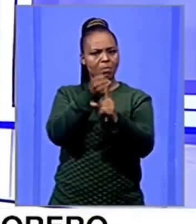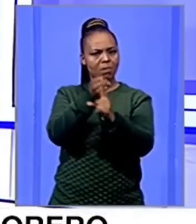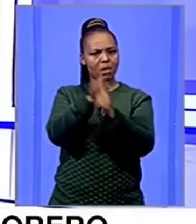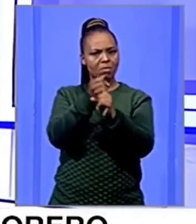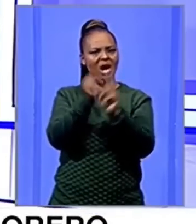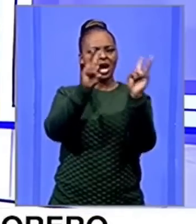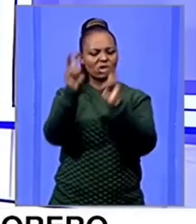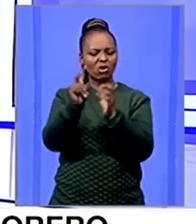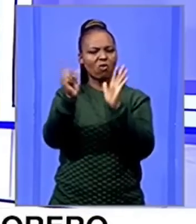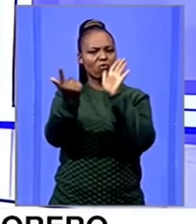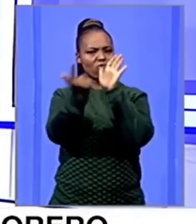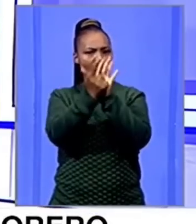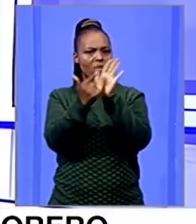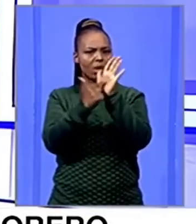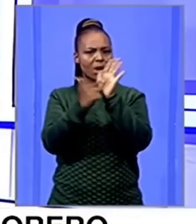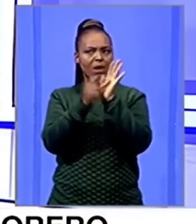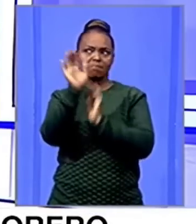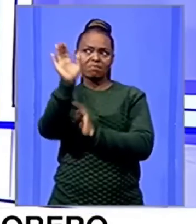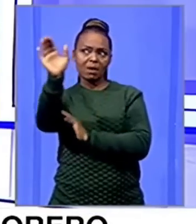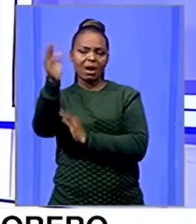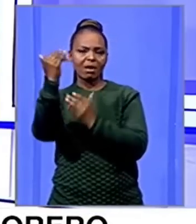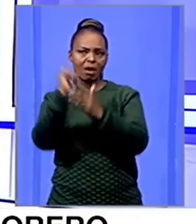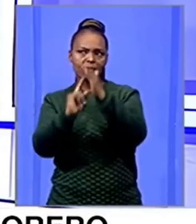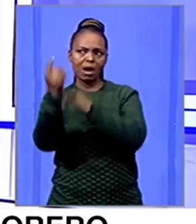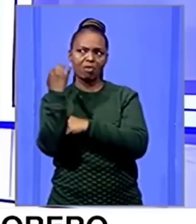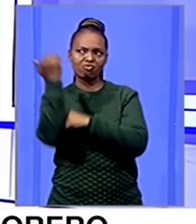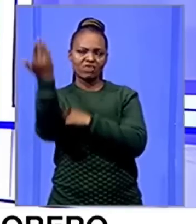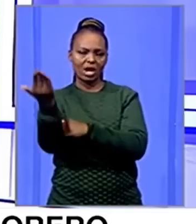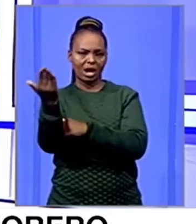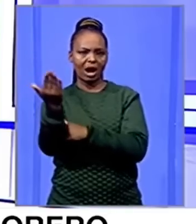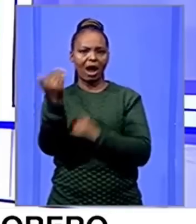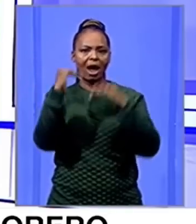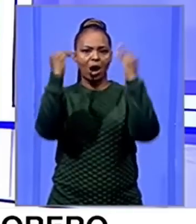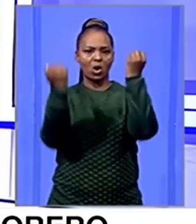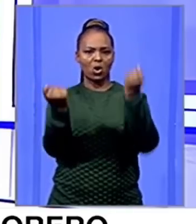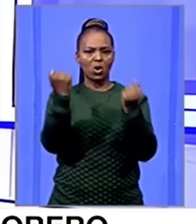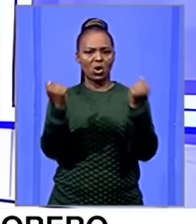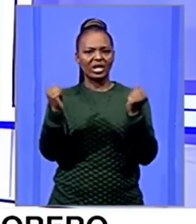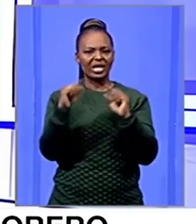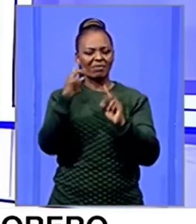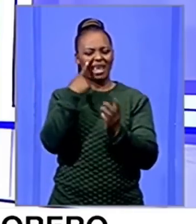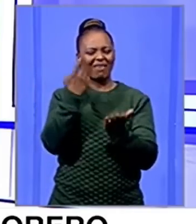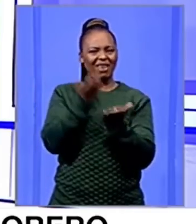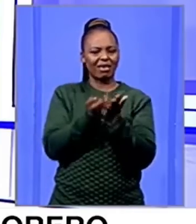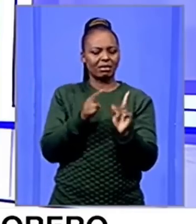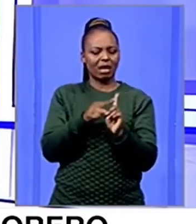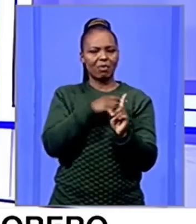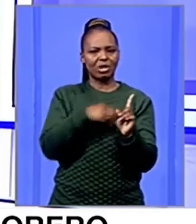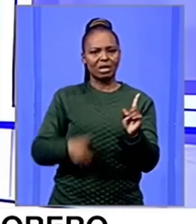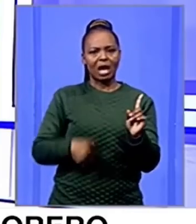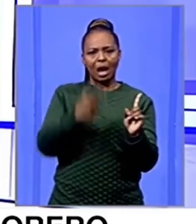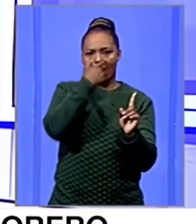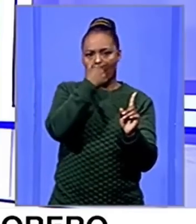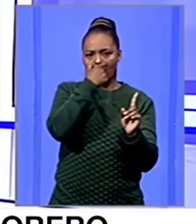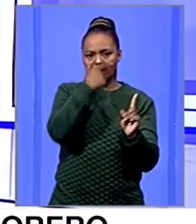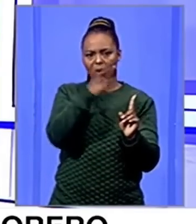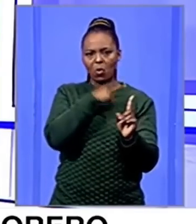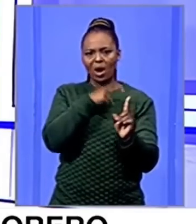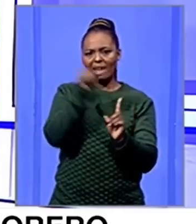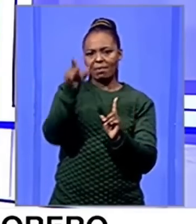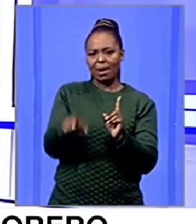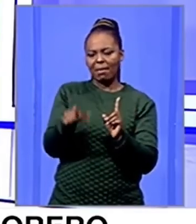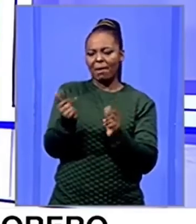go goetla kgotlatshekelo ya Gauteng High Court go sekaseka bopaki jwa ga moporesidente Cyril Ramaphosa teba le morero wa molekane nae ka